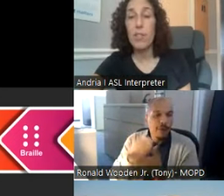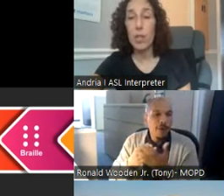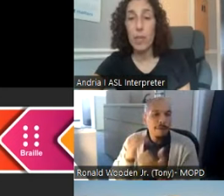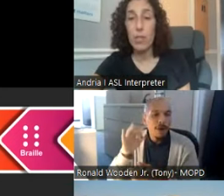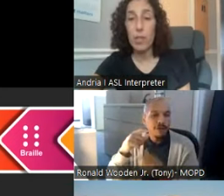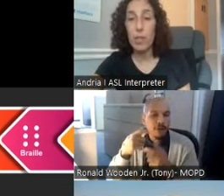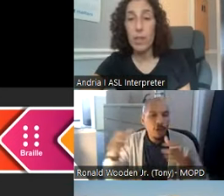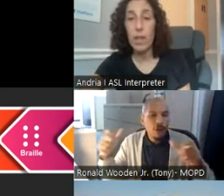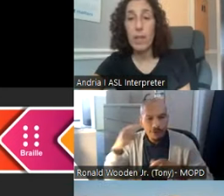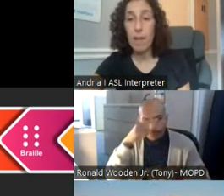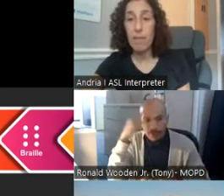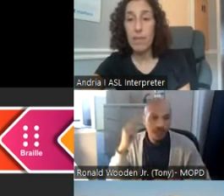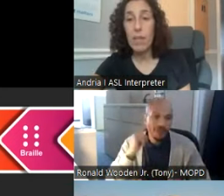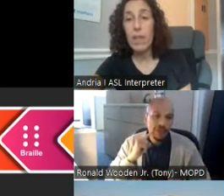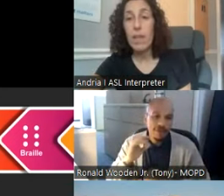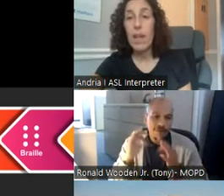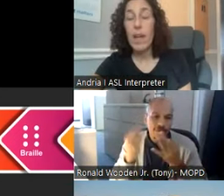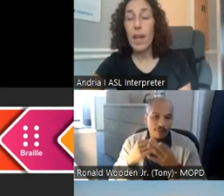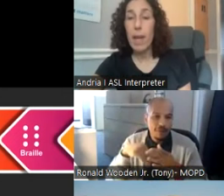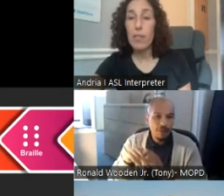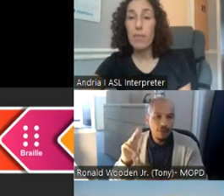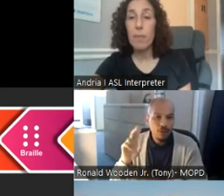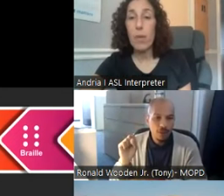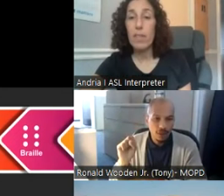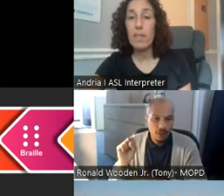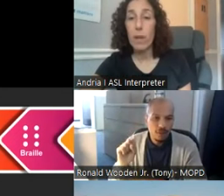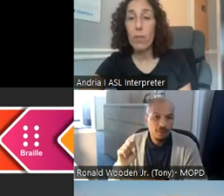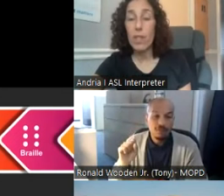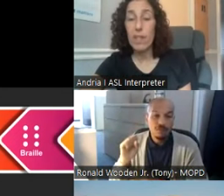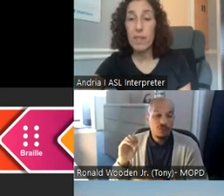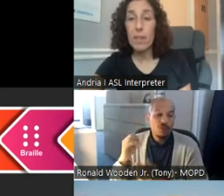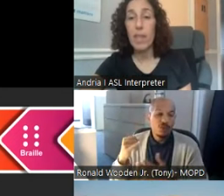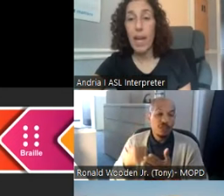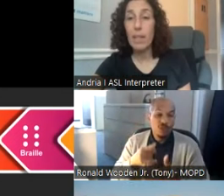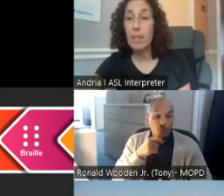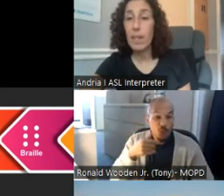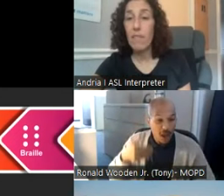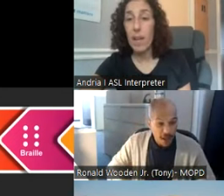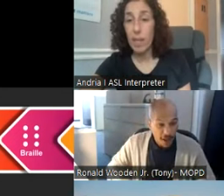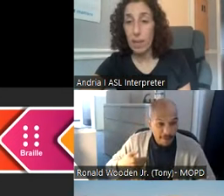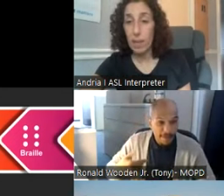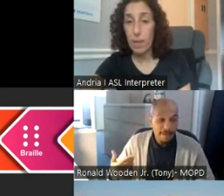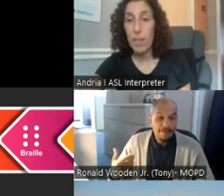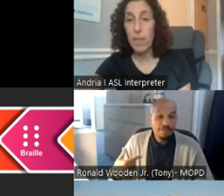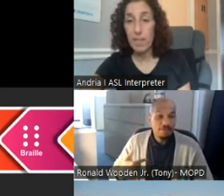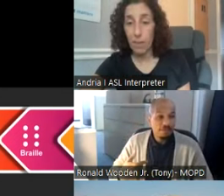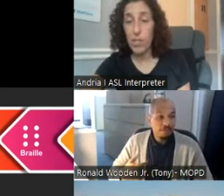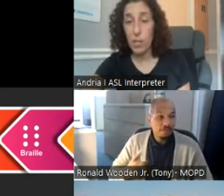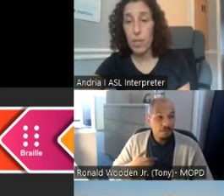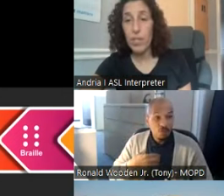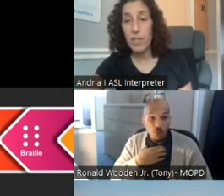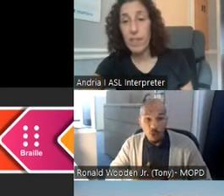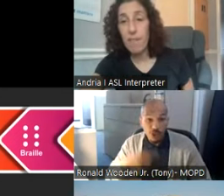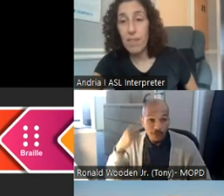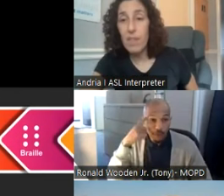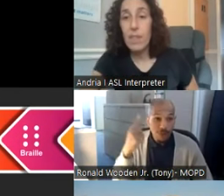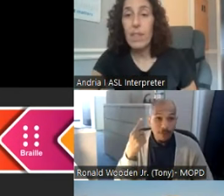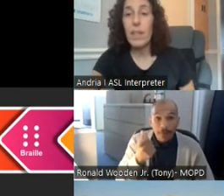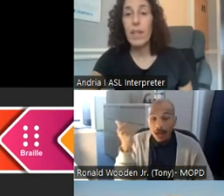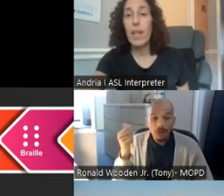seventh generation deaf. And I'm actually from America's largest Black deaf family, being seven generations